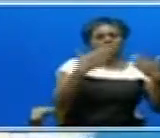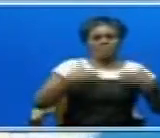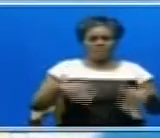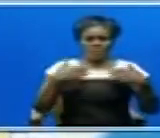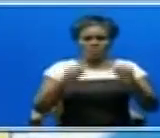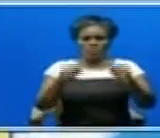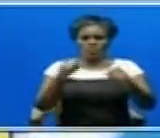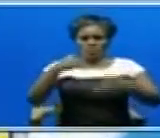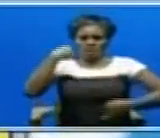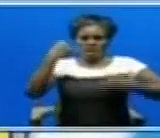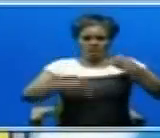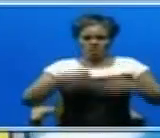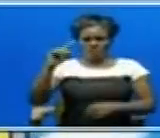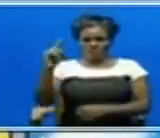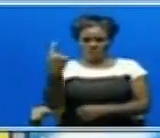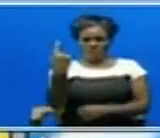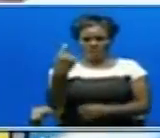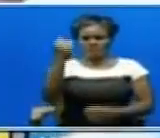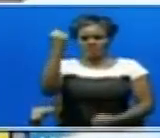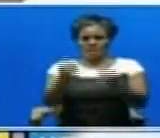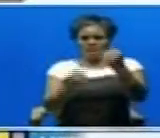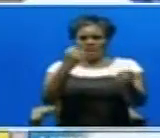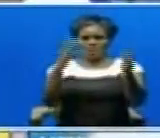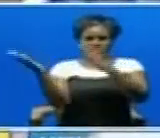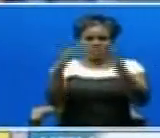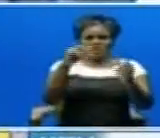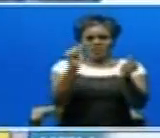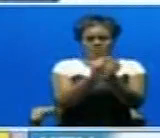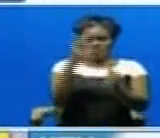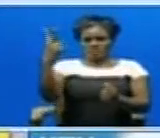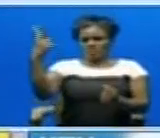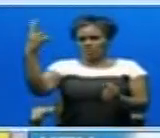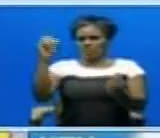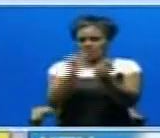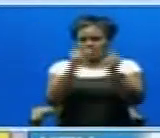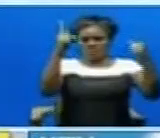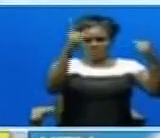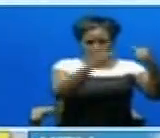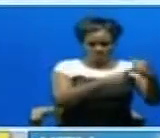be able to enjoy the fast cable car transport by December 2016,